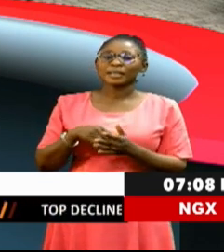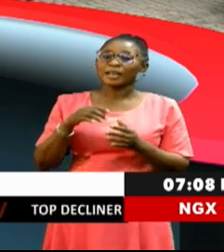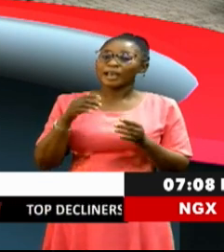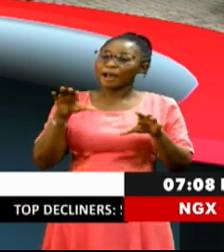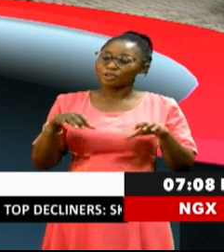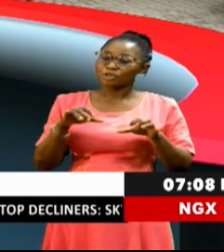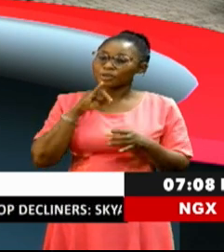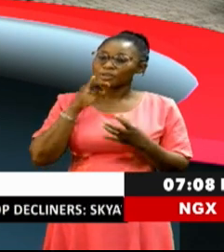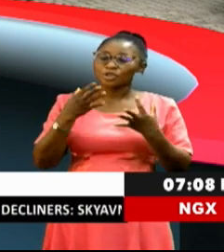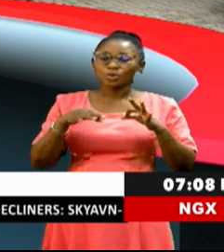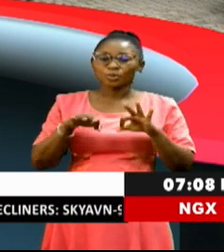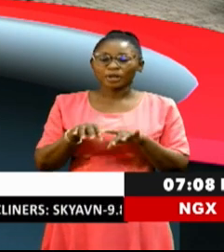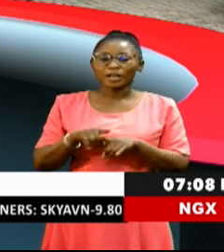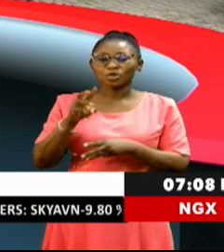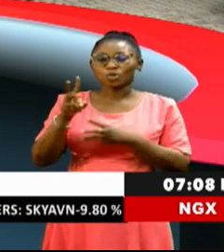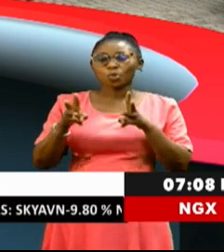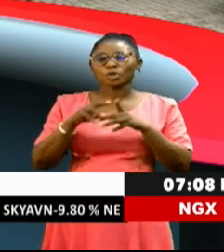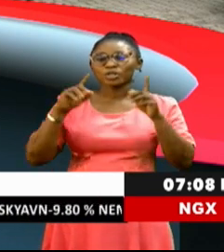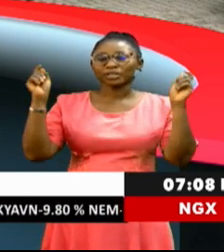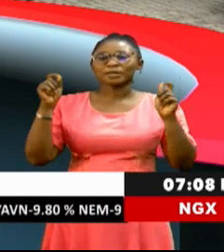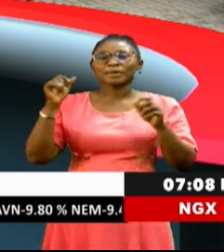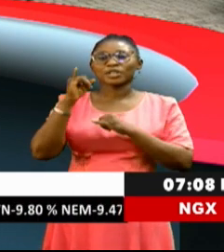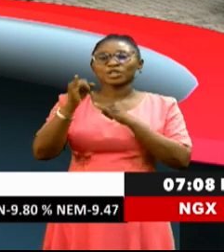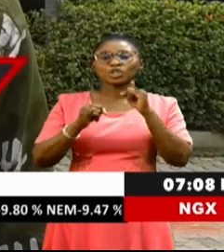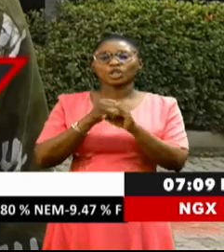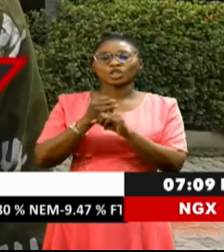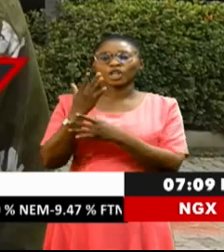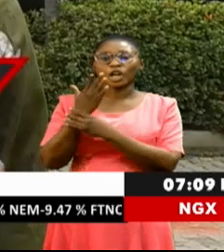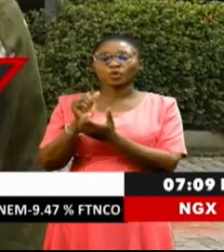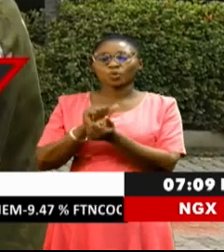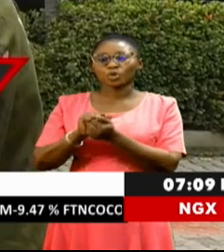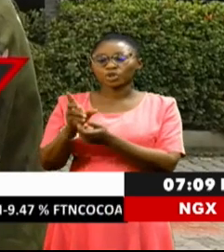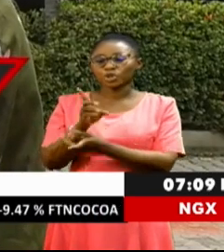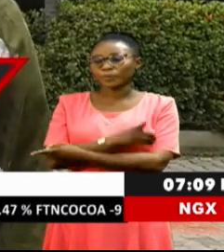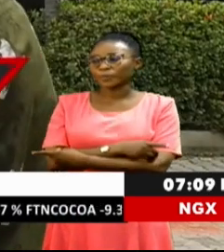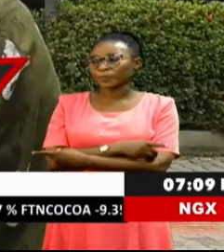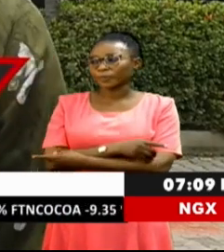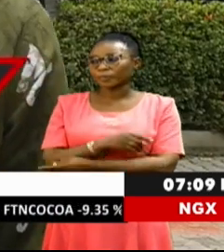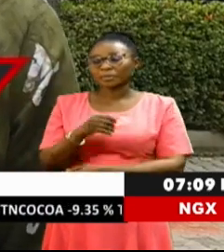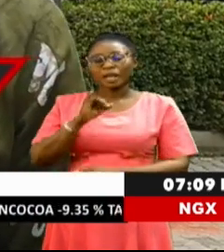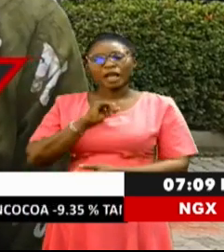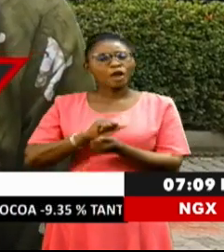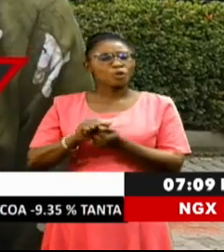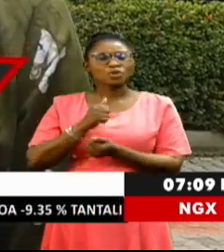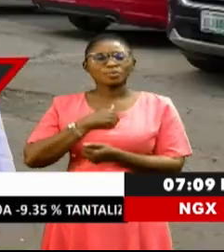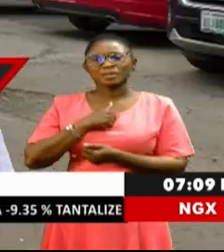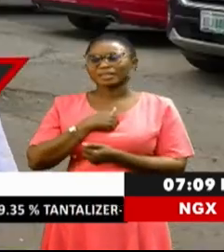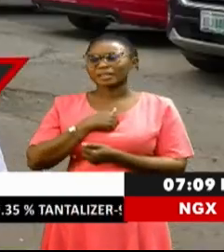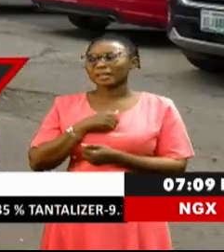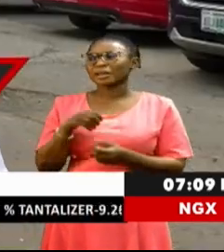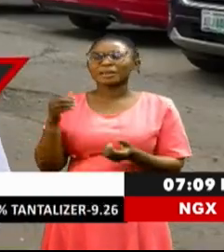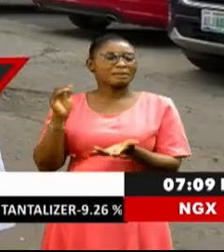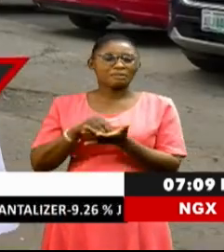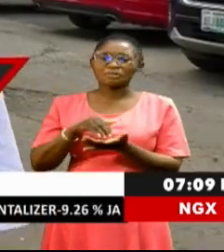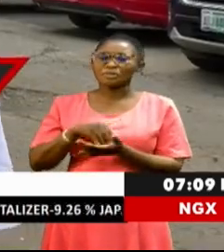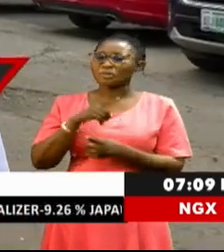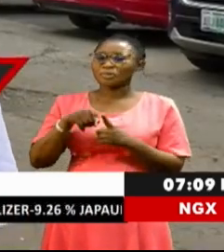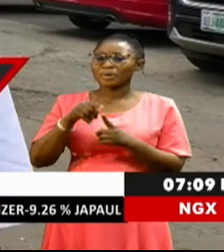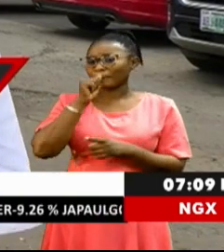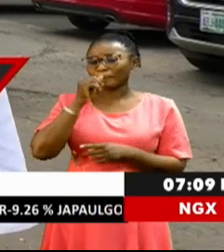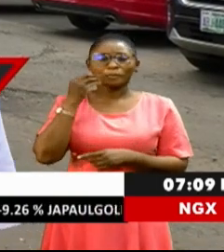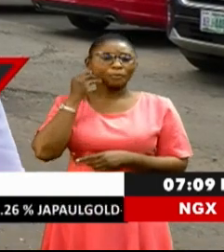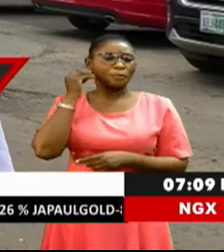world commemorates the International Hand Washing Day. I speak for myself that I wash my hands as often as I can. When I'm home, I don't really do it